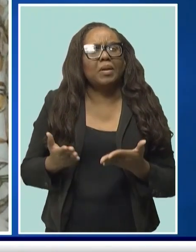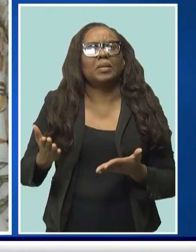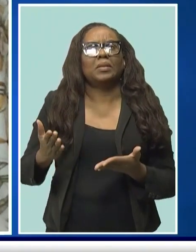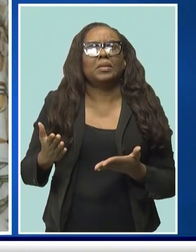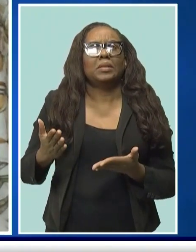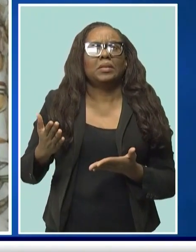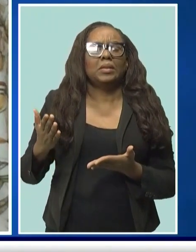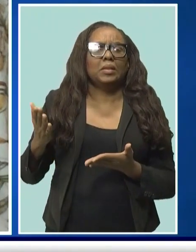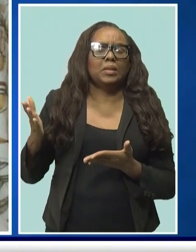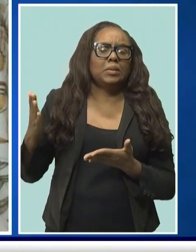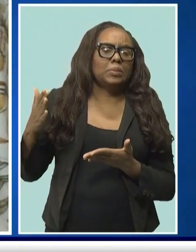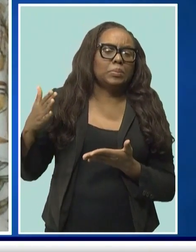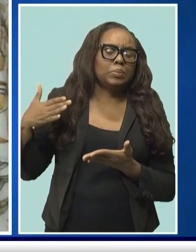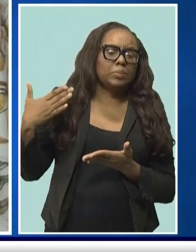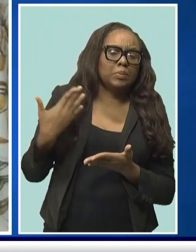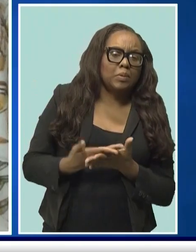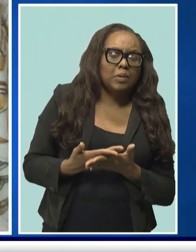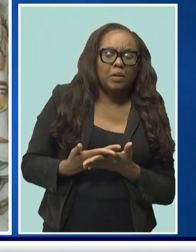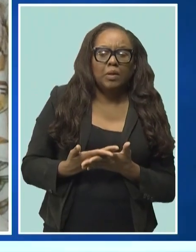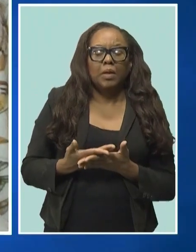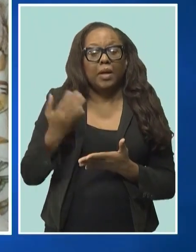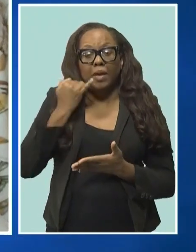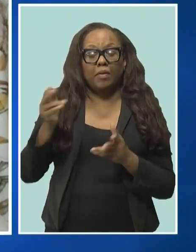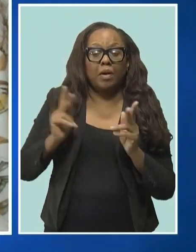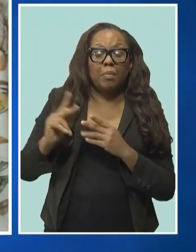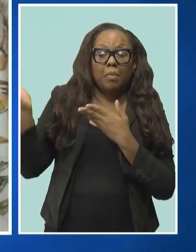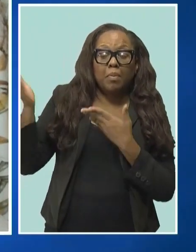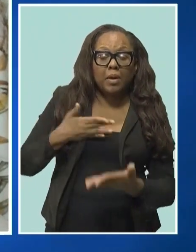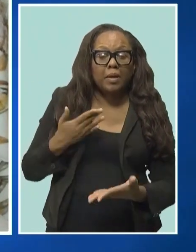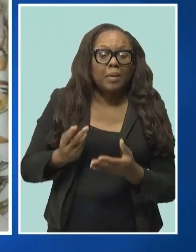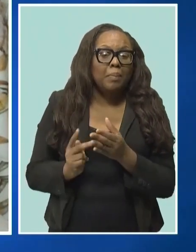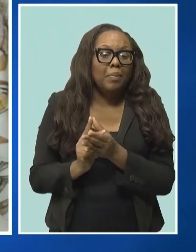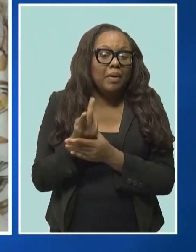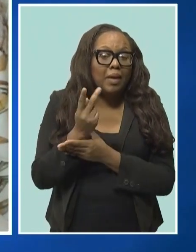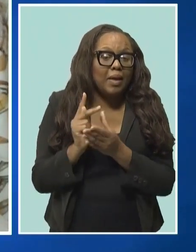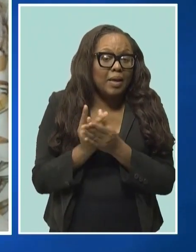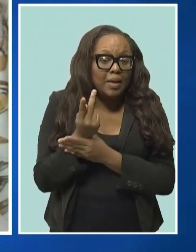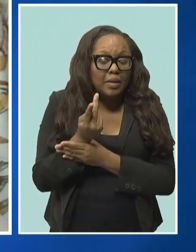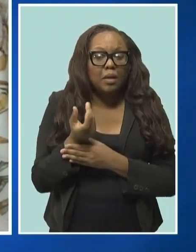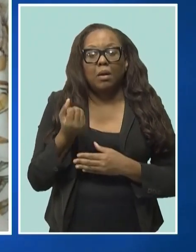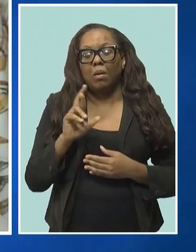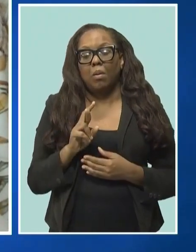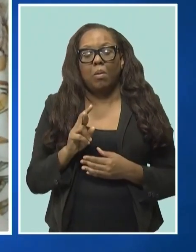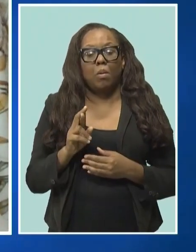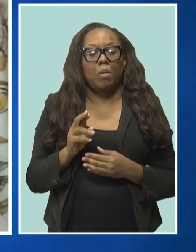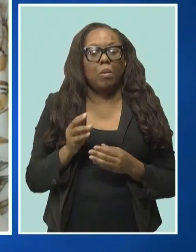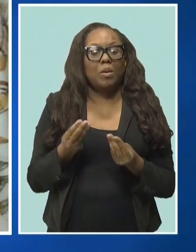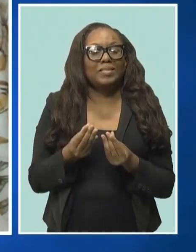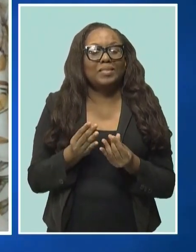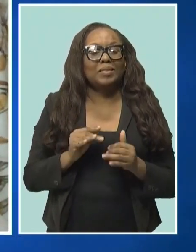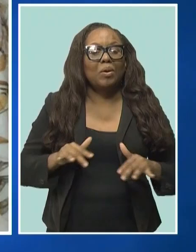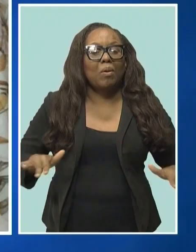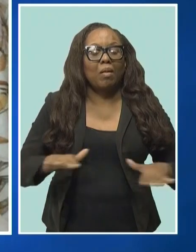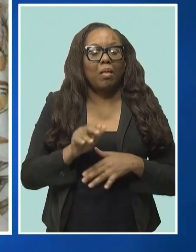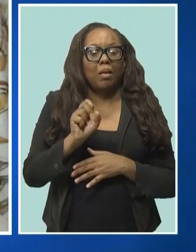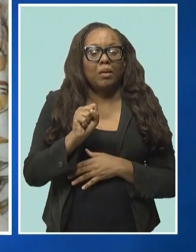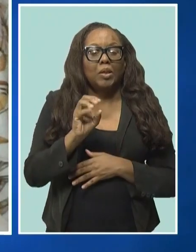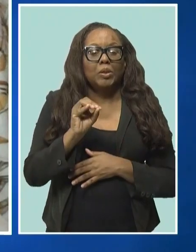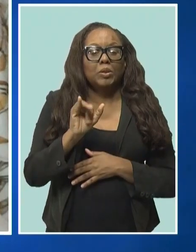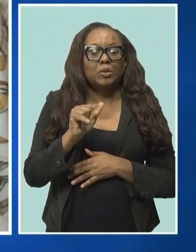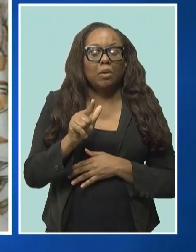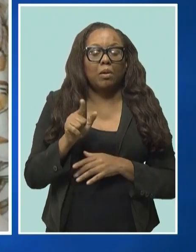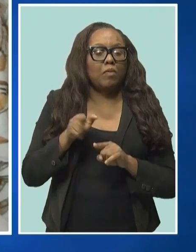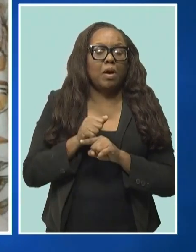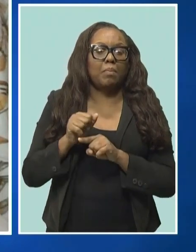soil or plant material that was imported into the island. Usually that material is treated before being brought into